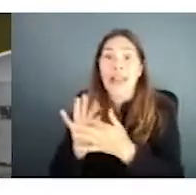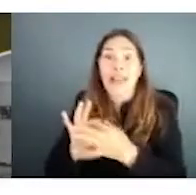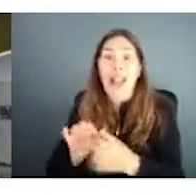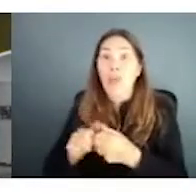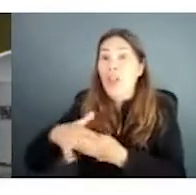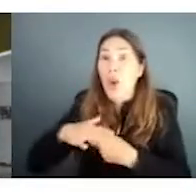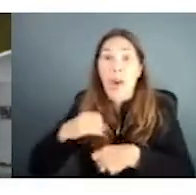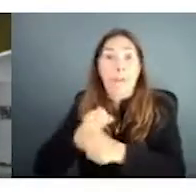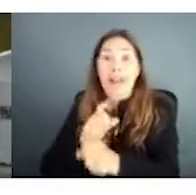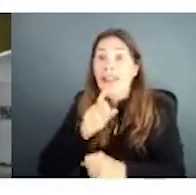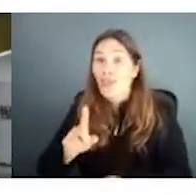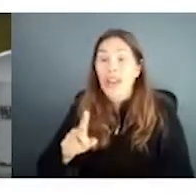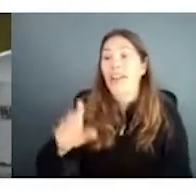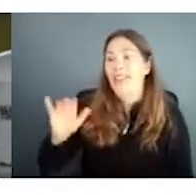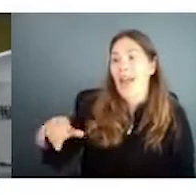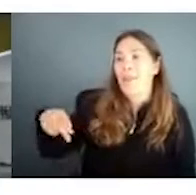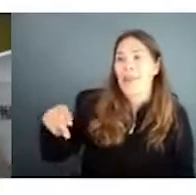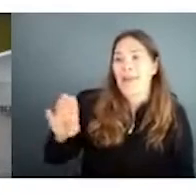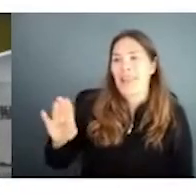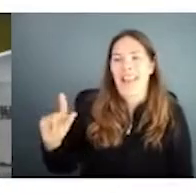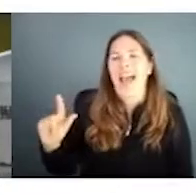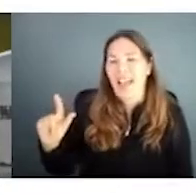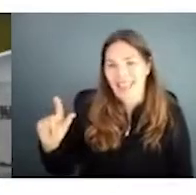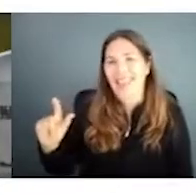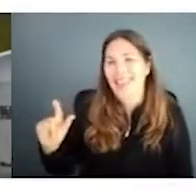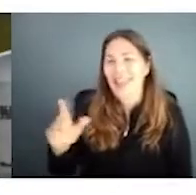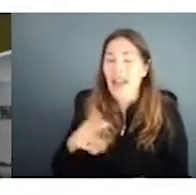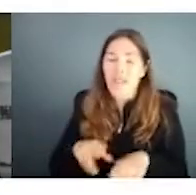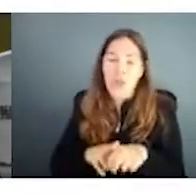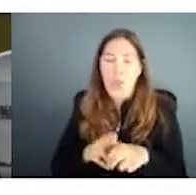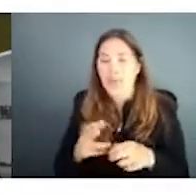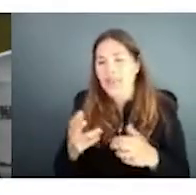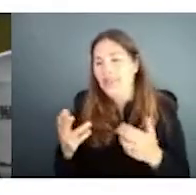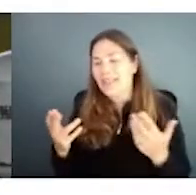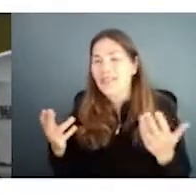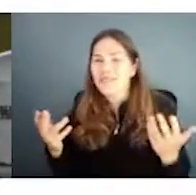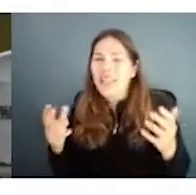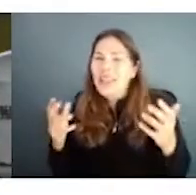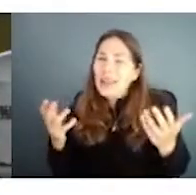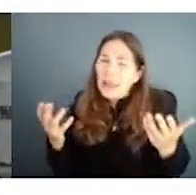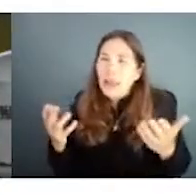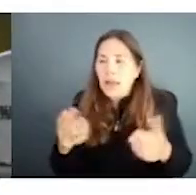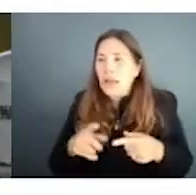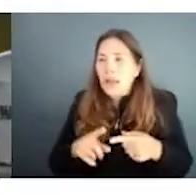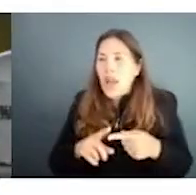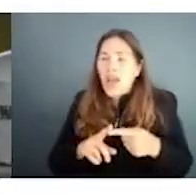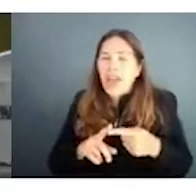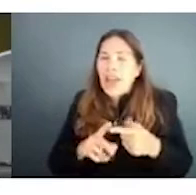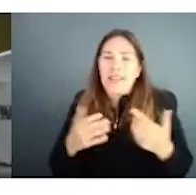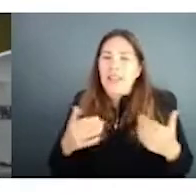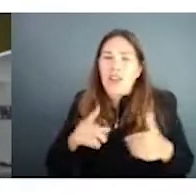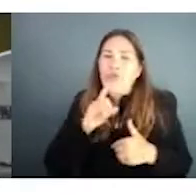in PBL, this is, a course that just, it couldn't be any better